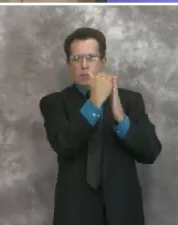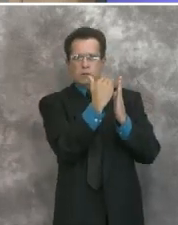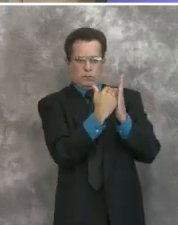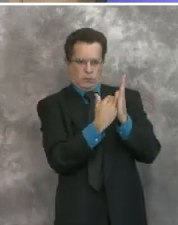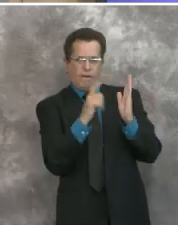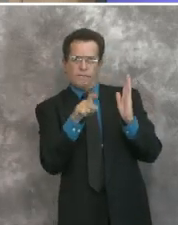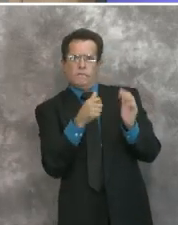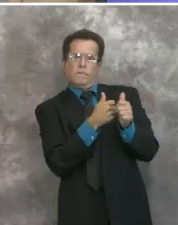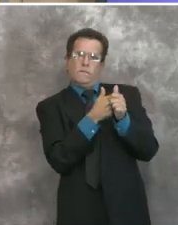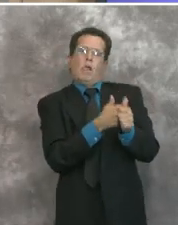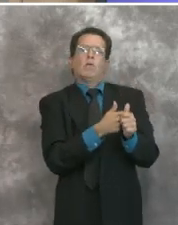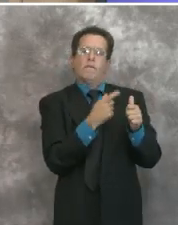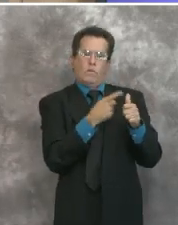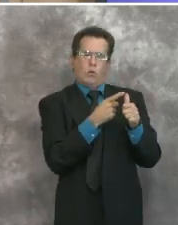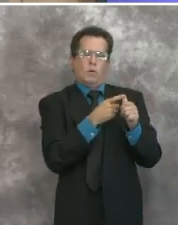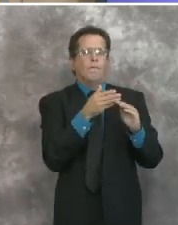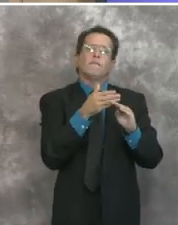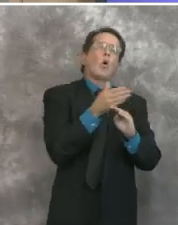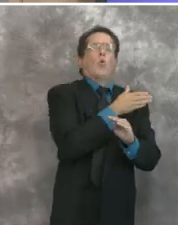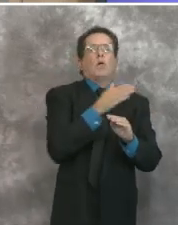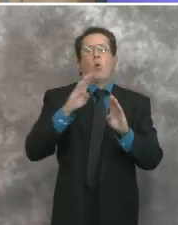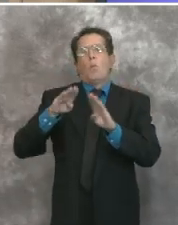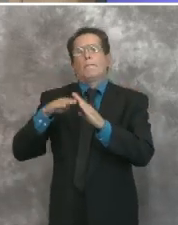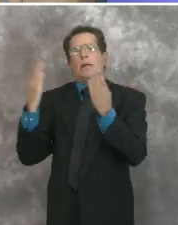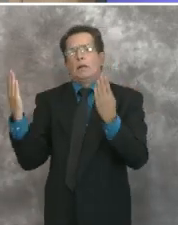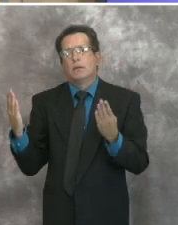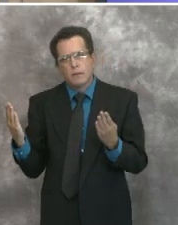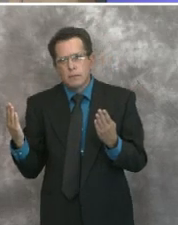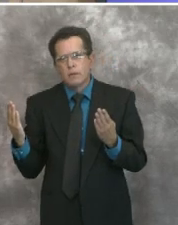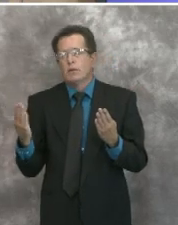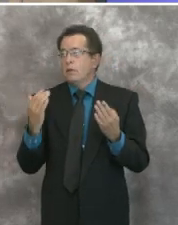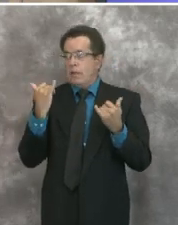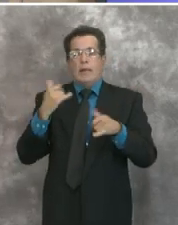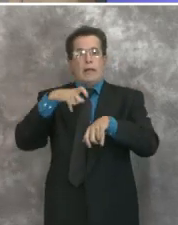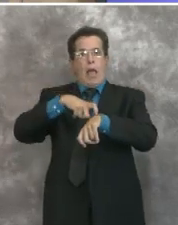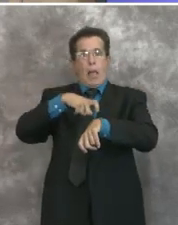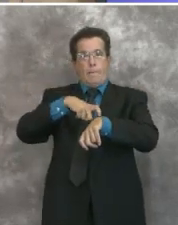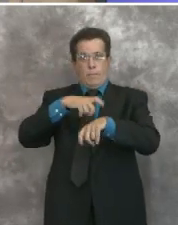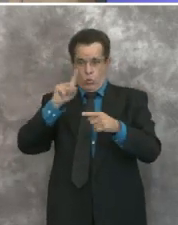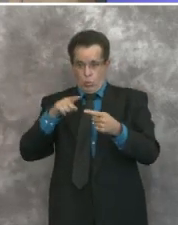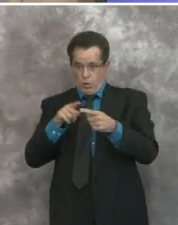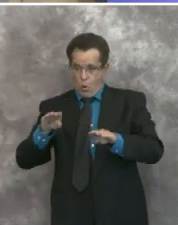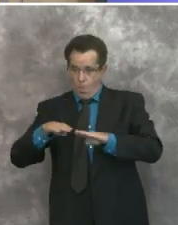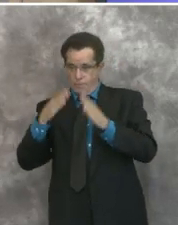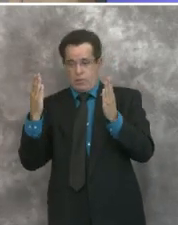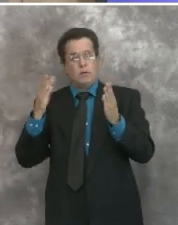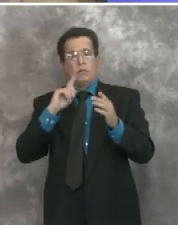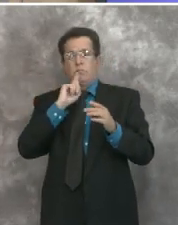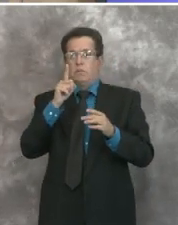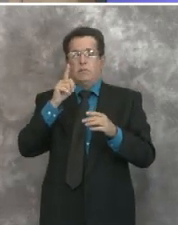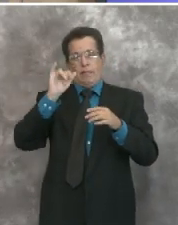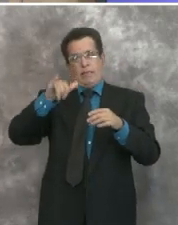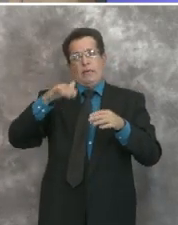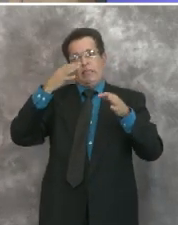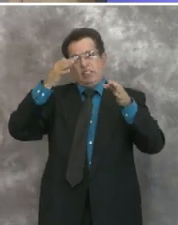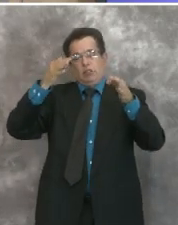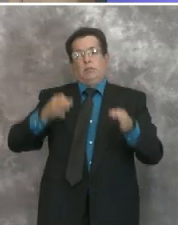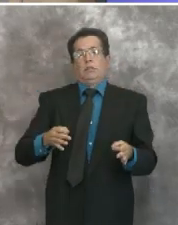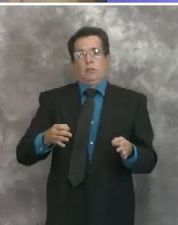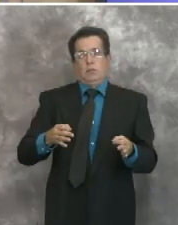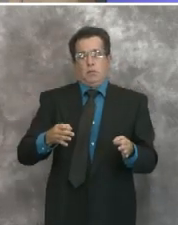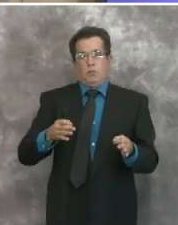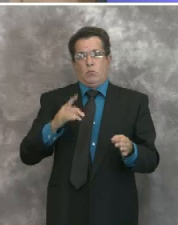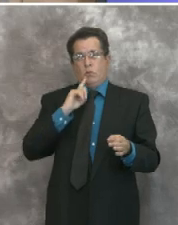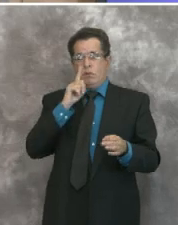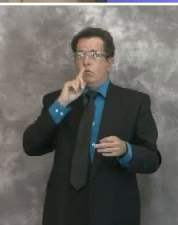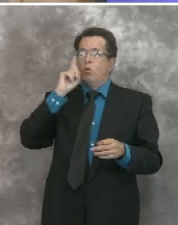do for opening. The timing of which businesses are allowed to open at what point will be a decision in some way